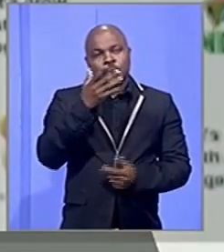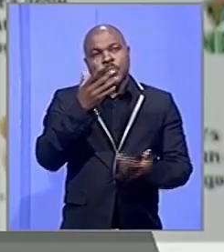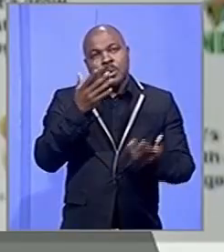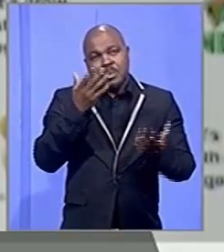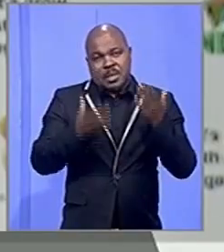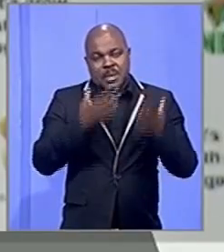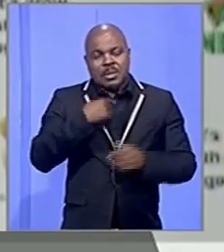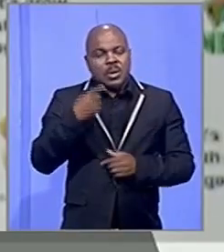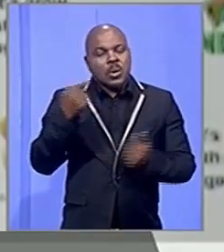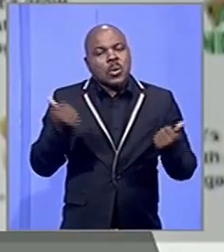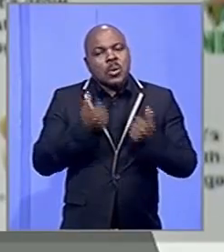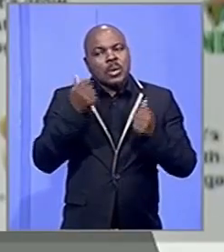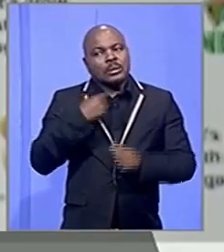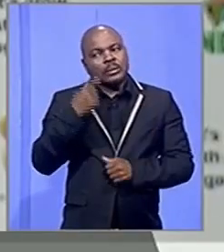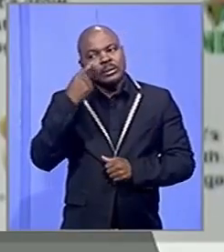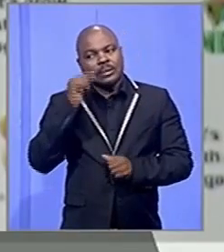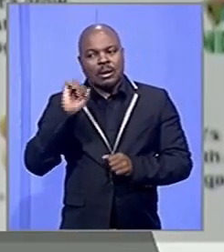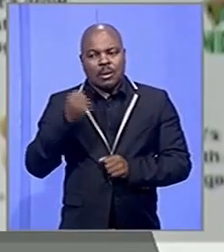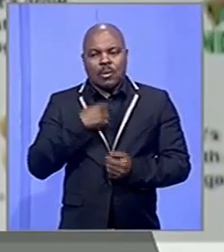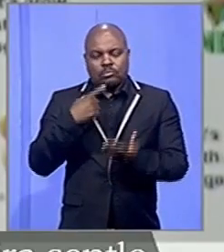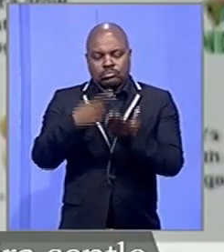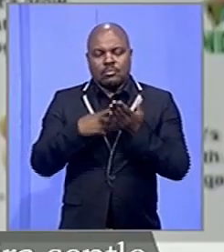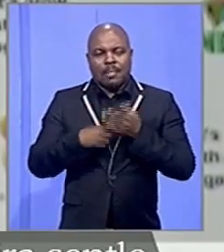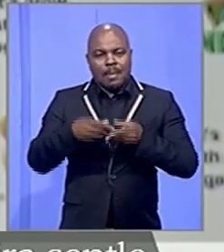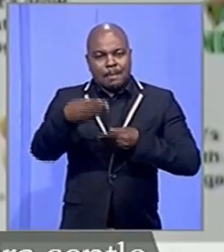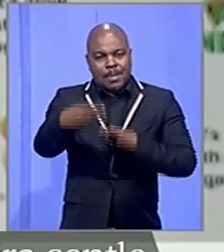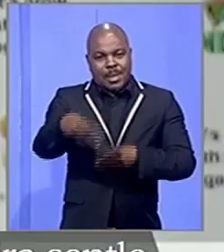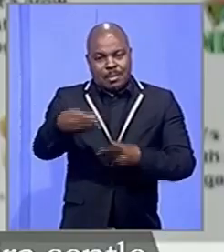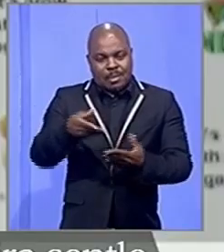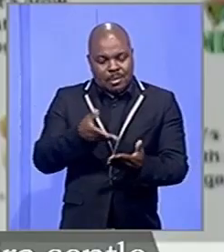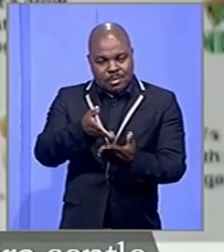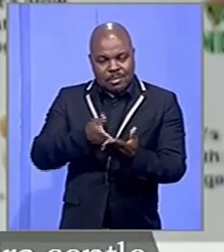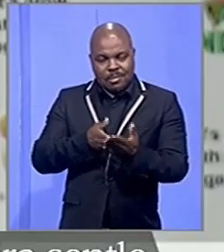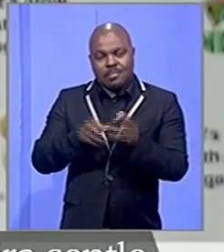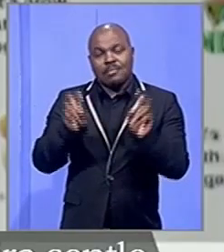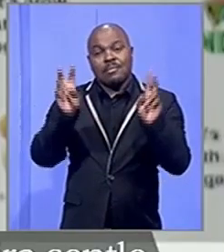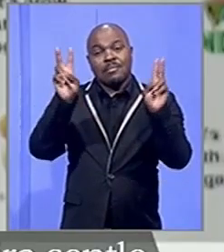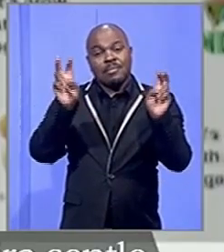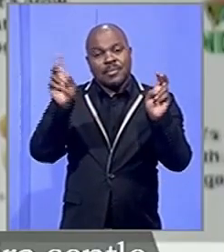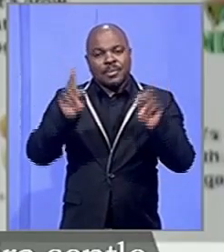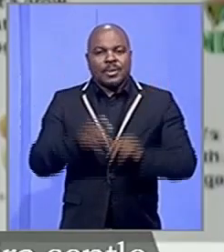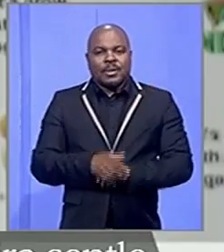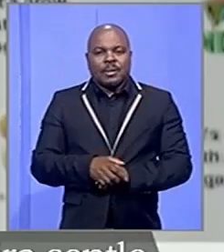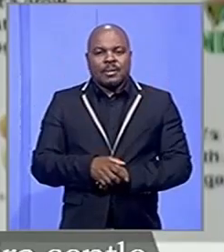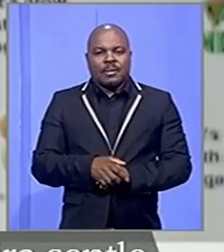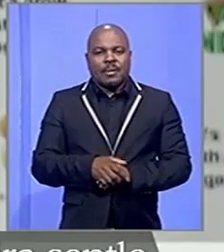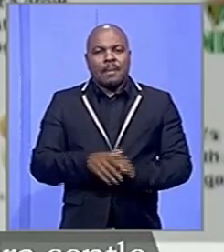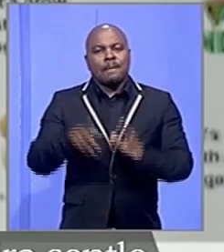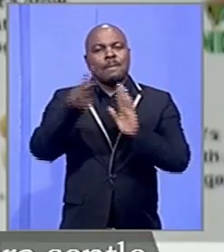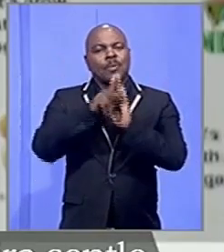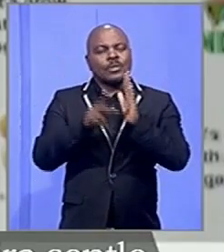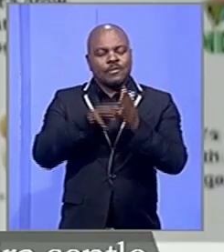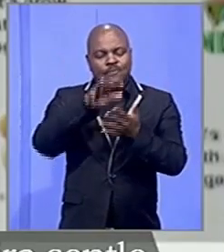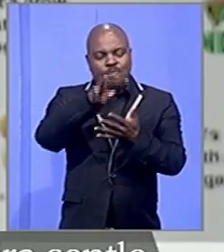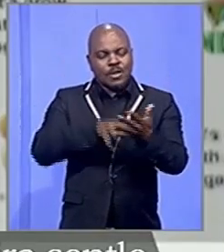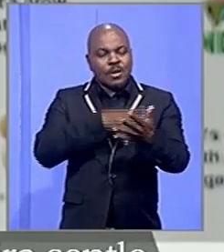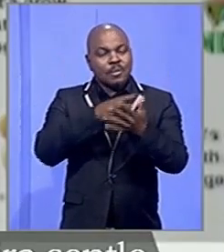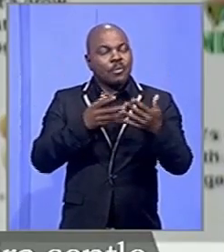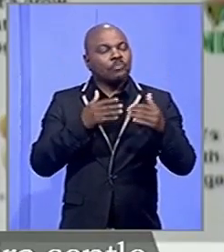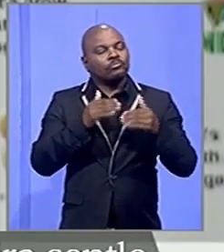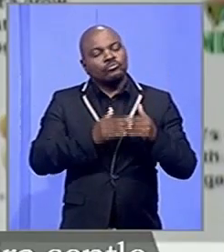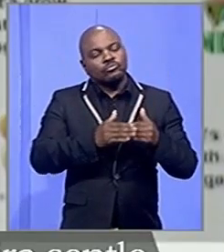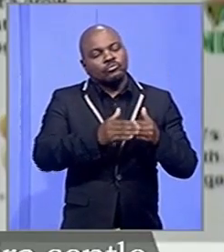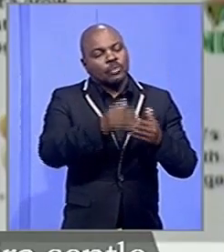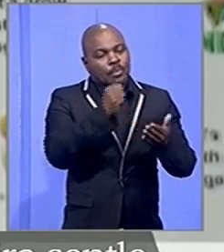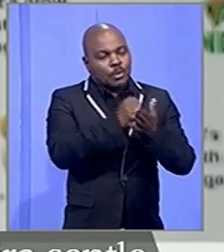discussion paper, ladies and gentlemen, which is entitled A Policy Framework Towards